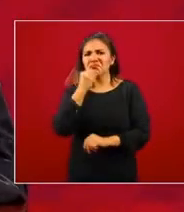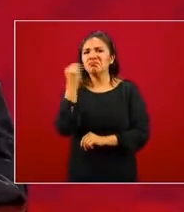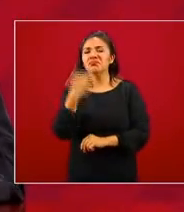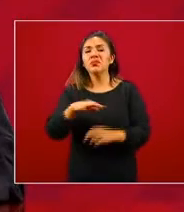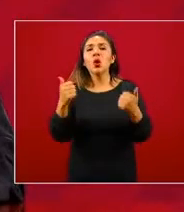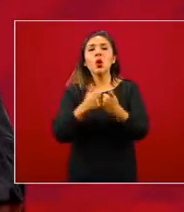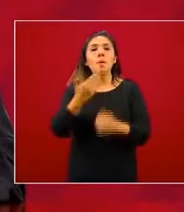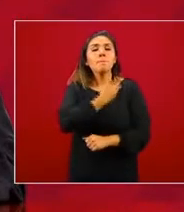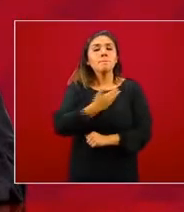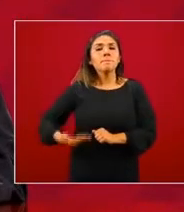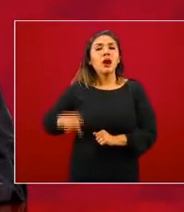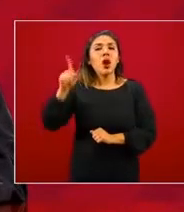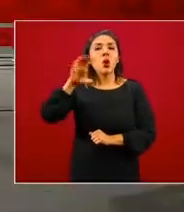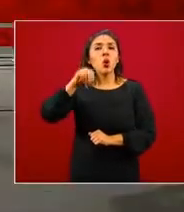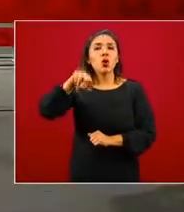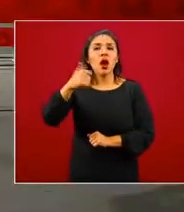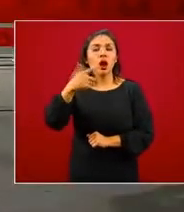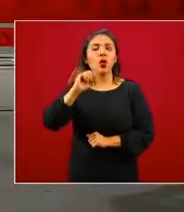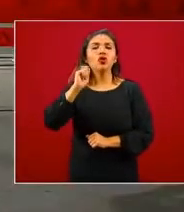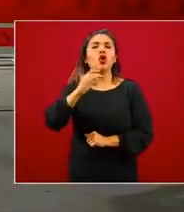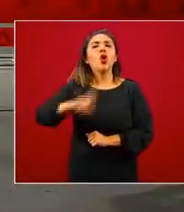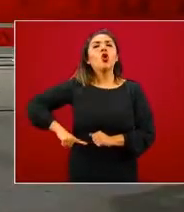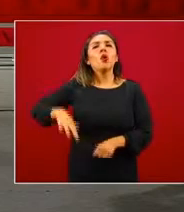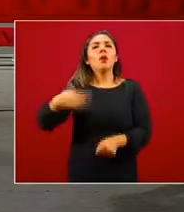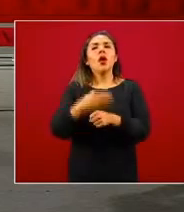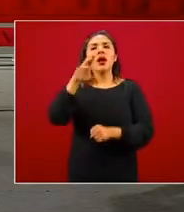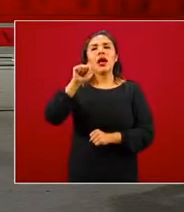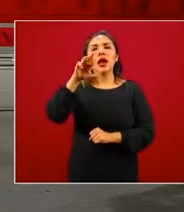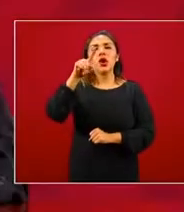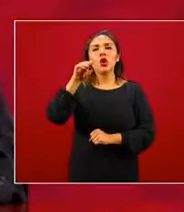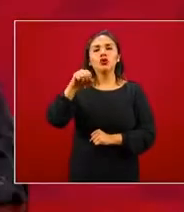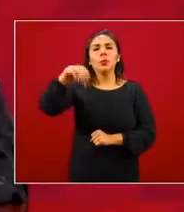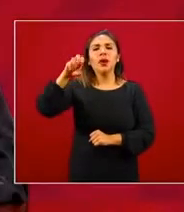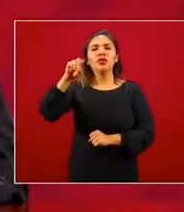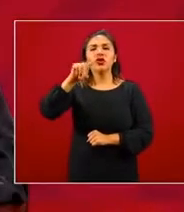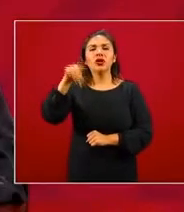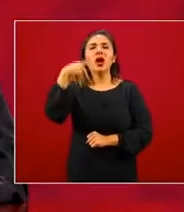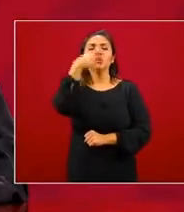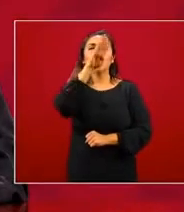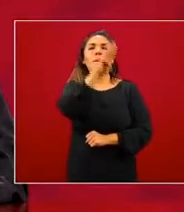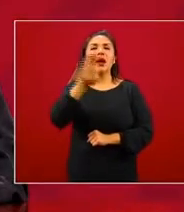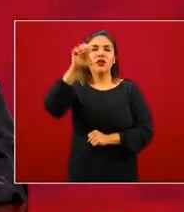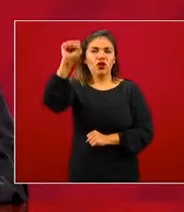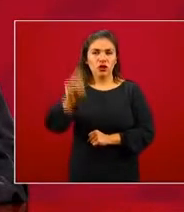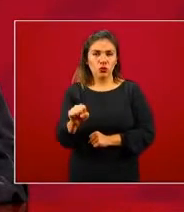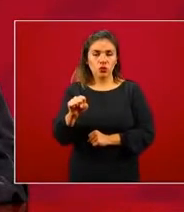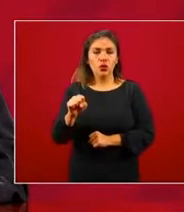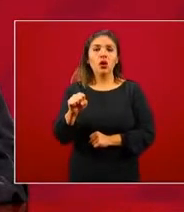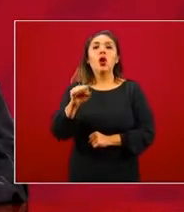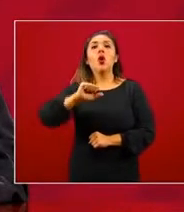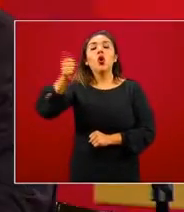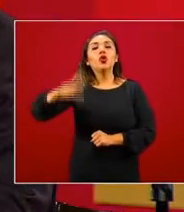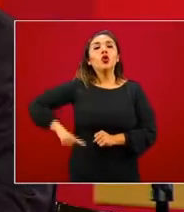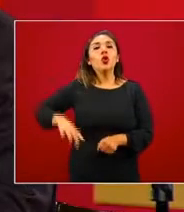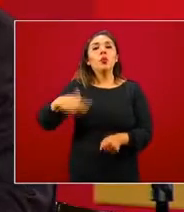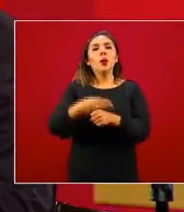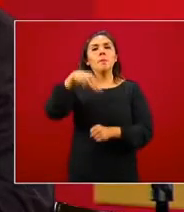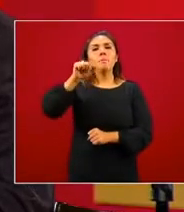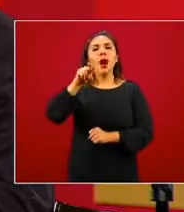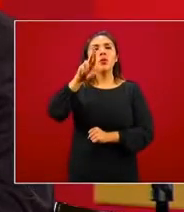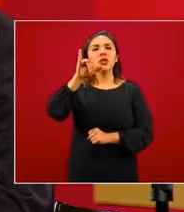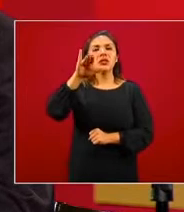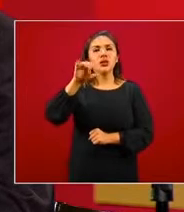amazing meeting. Thank you so much to the president of CONAGO, Governor Mendoza Cadiz from Baja California